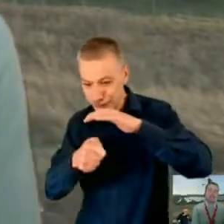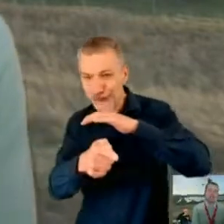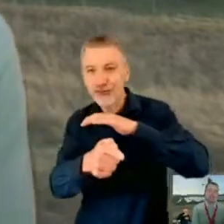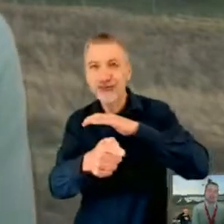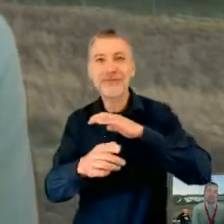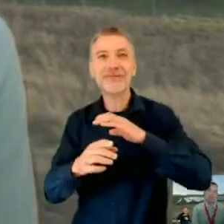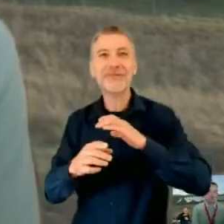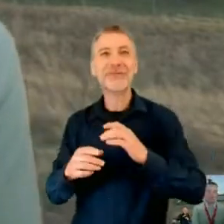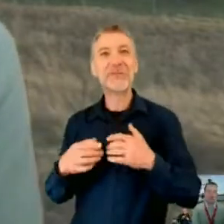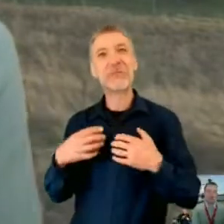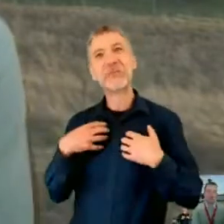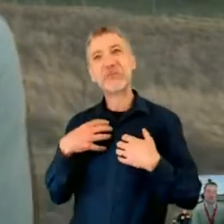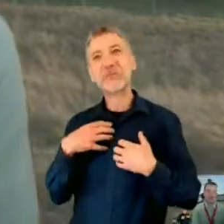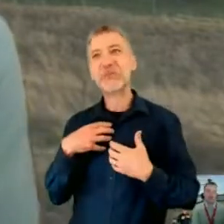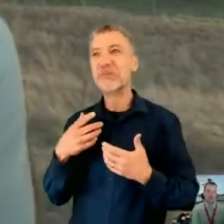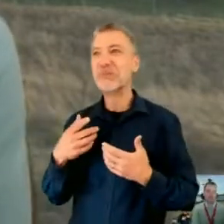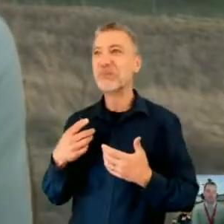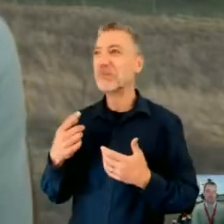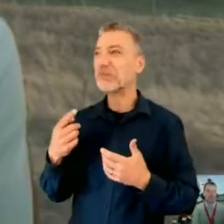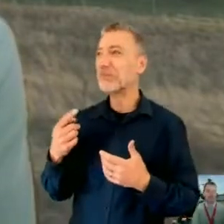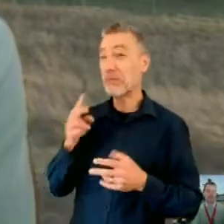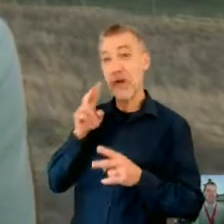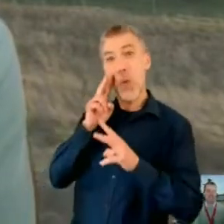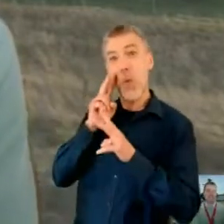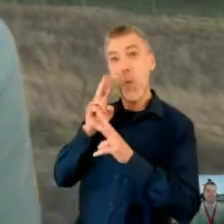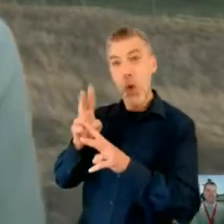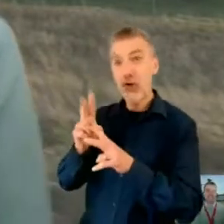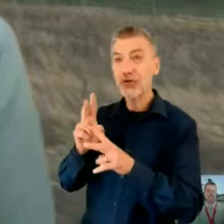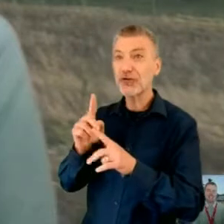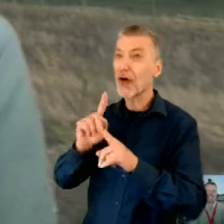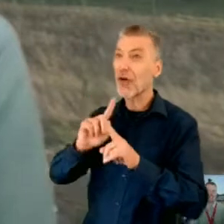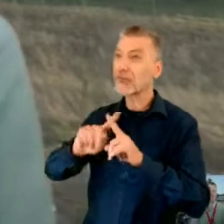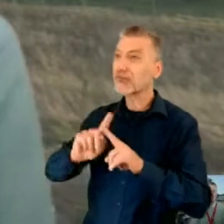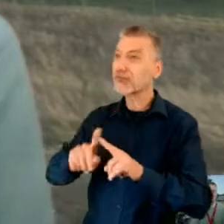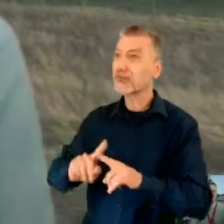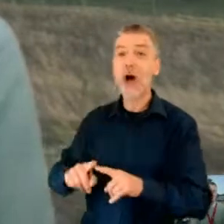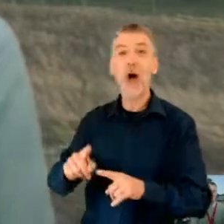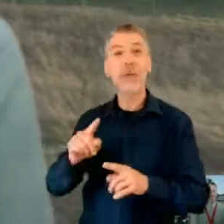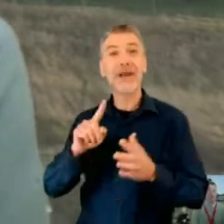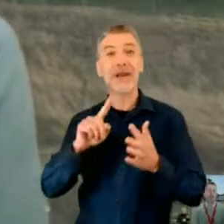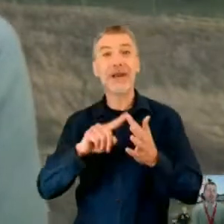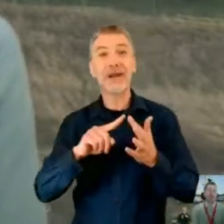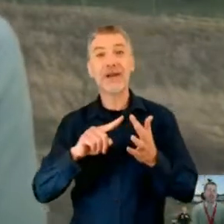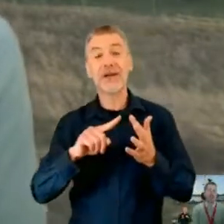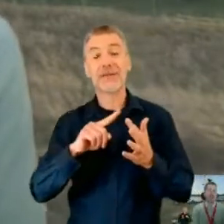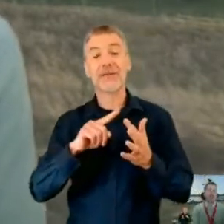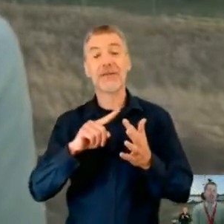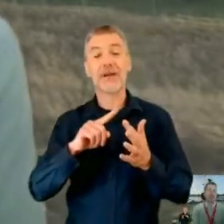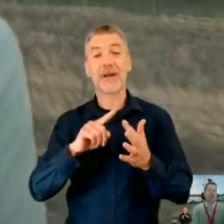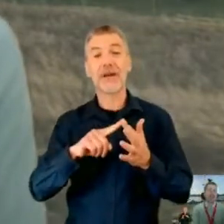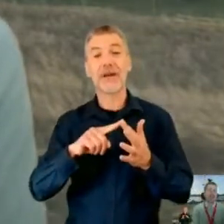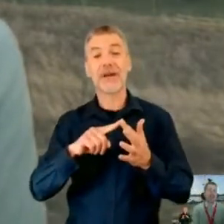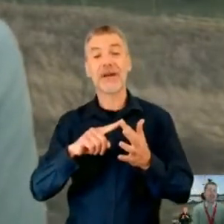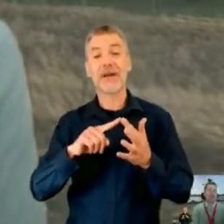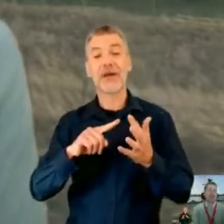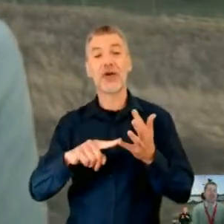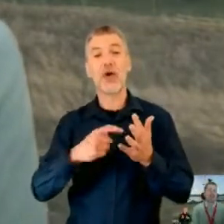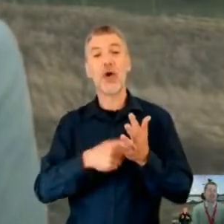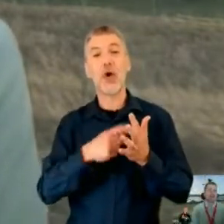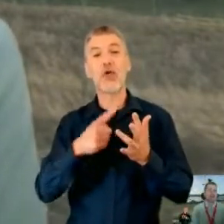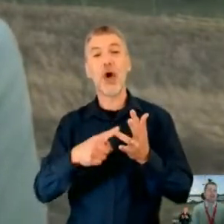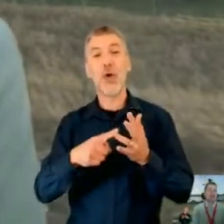building of the Eurotunnel, I've watched several documentaries on that. So I guess there's a bit of a yes for the